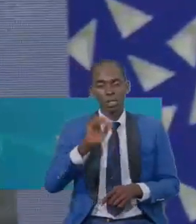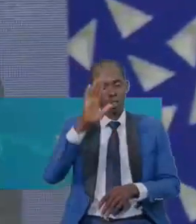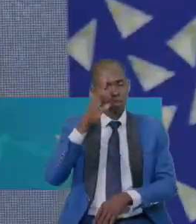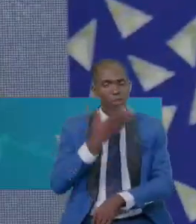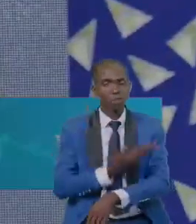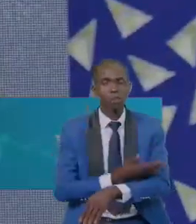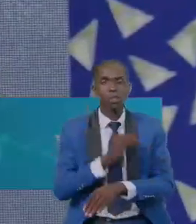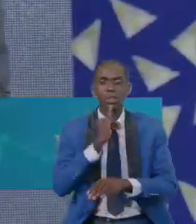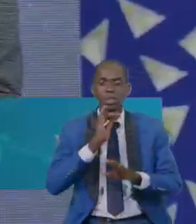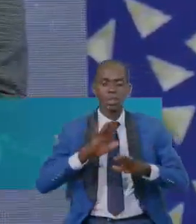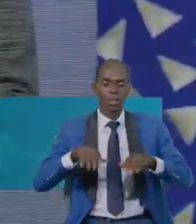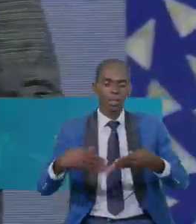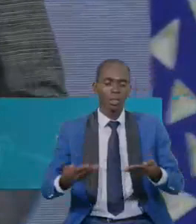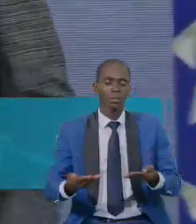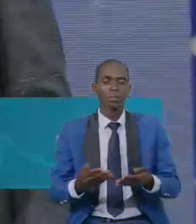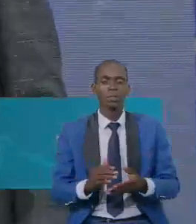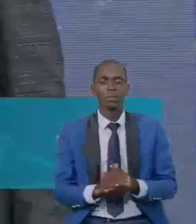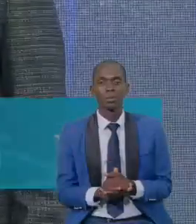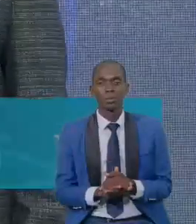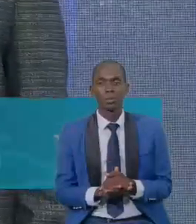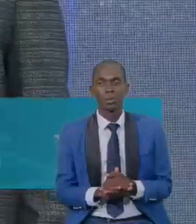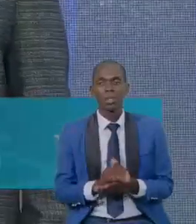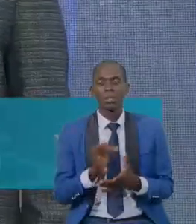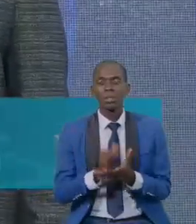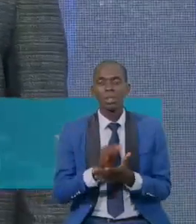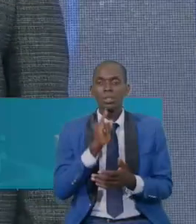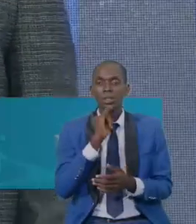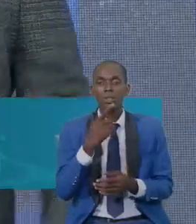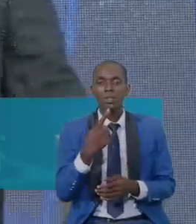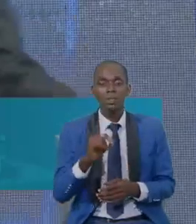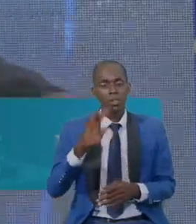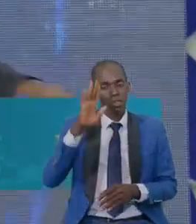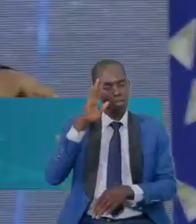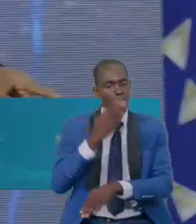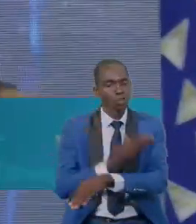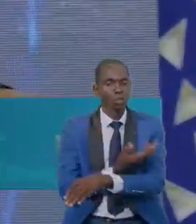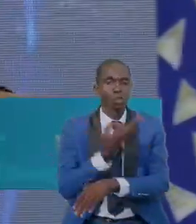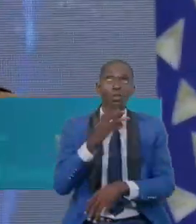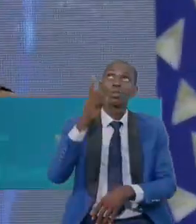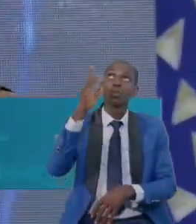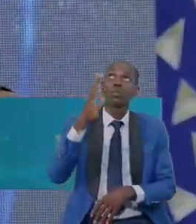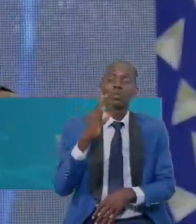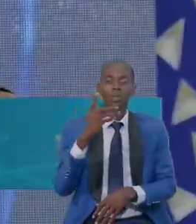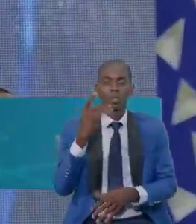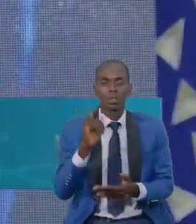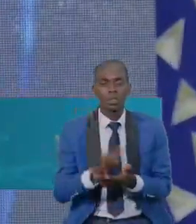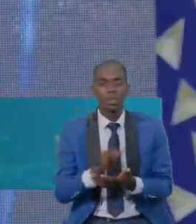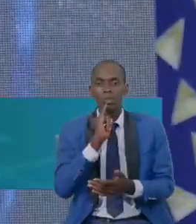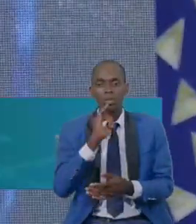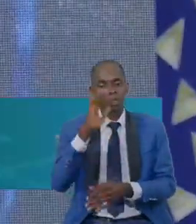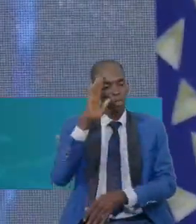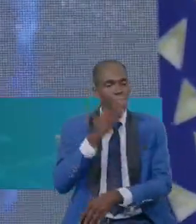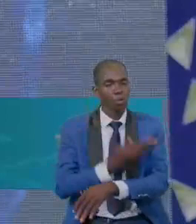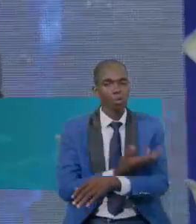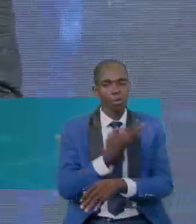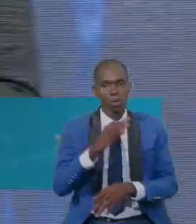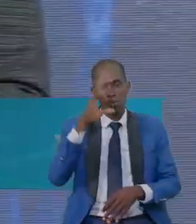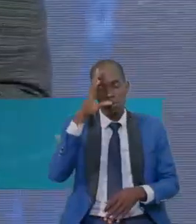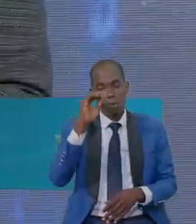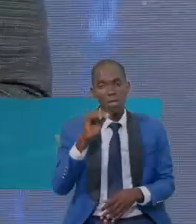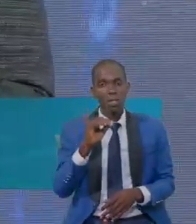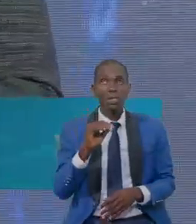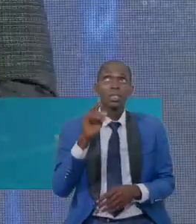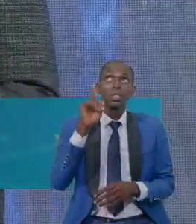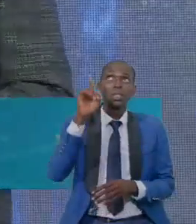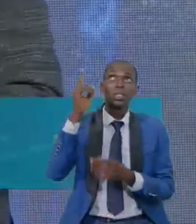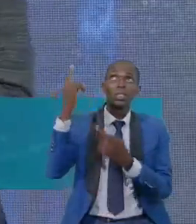given. That's the Son of God. That's the Son of Man. He came from